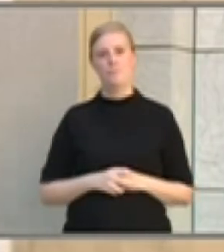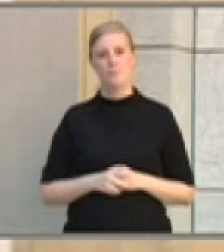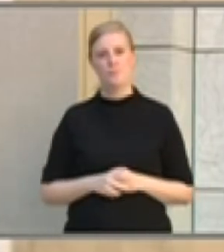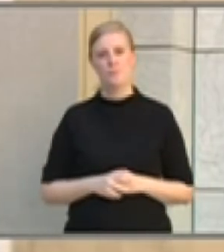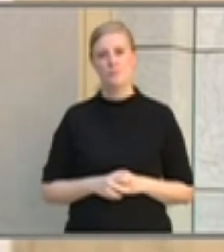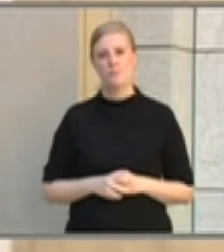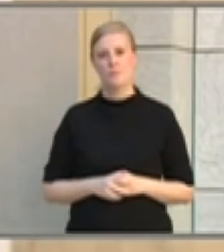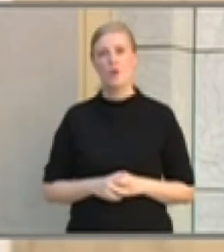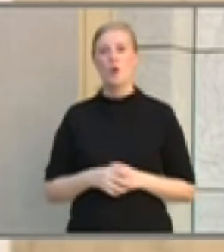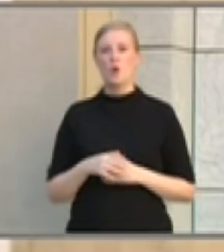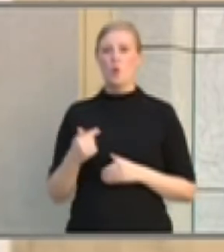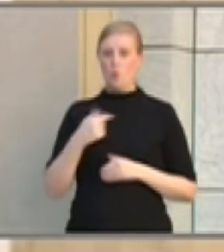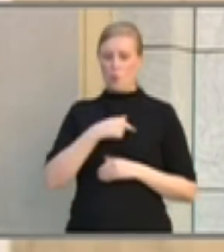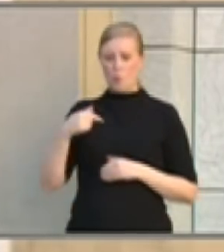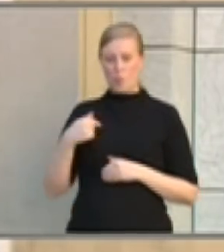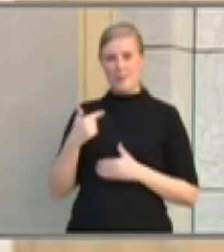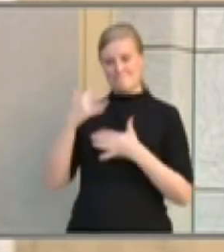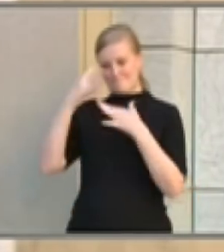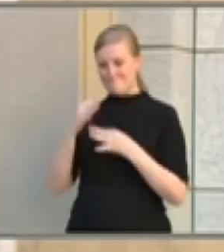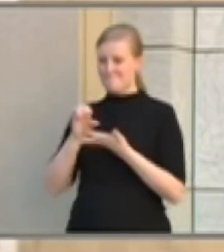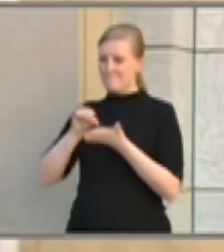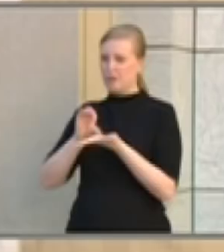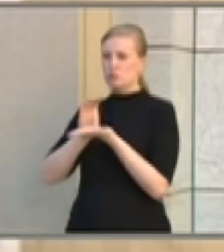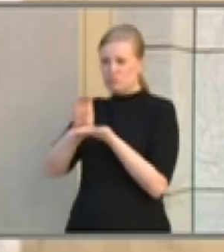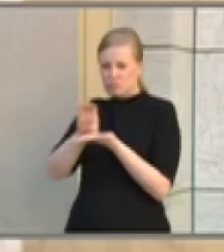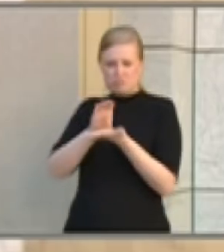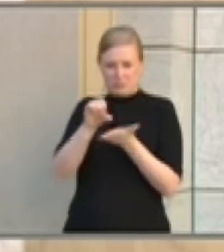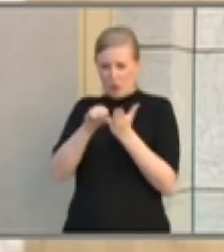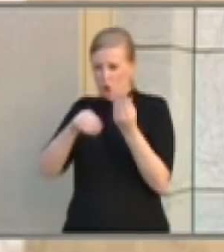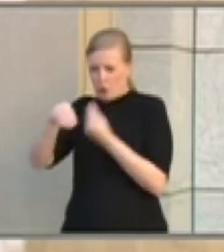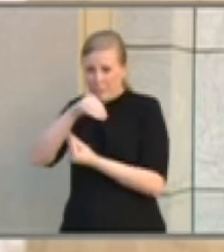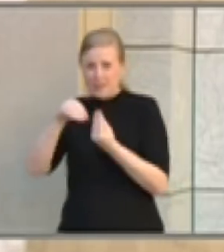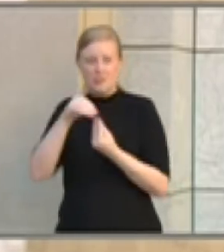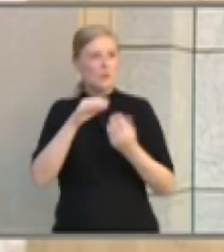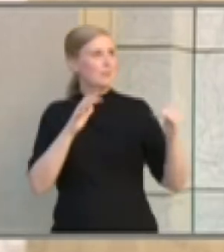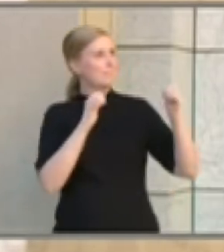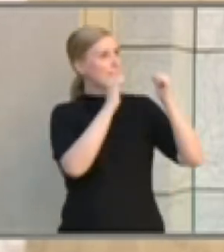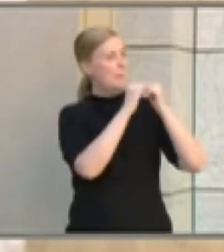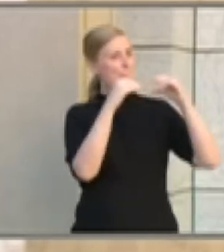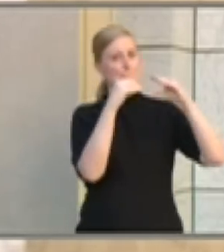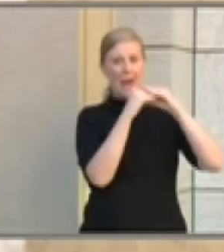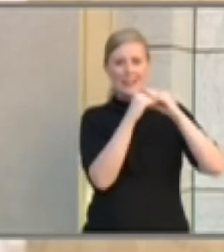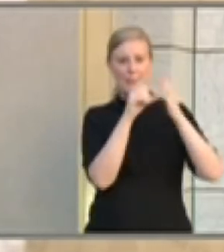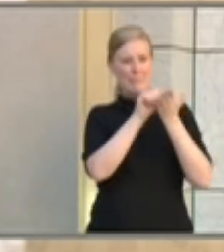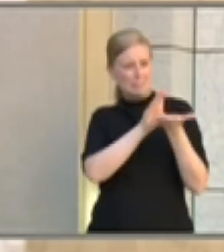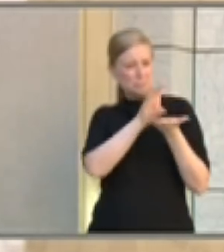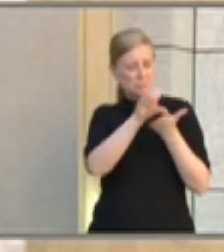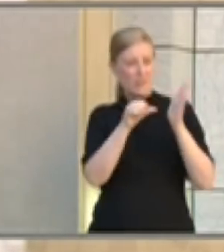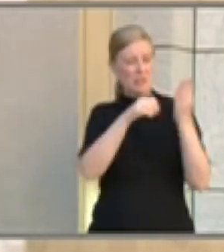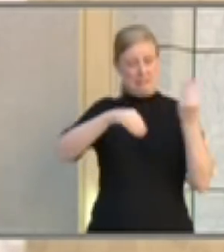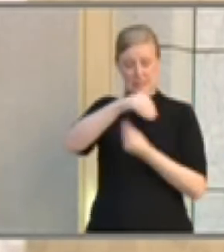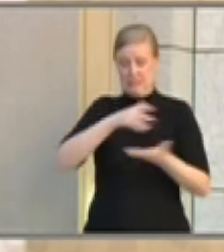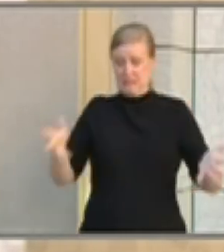into the financial system with the Reserve Bank of Australia, sees total support from the federal government during the